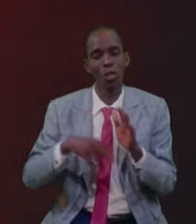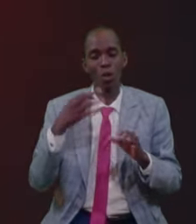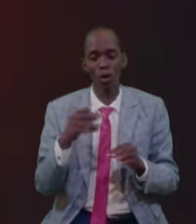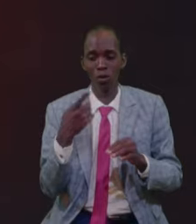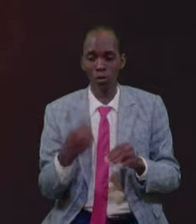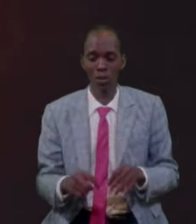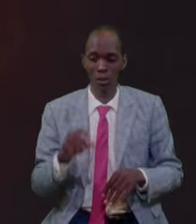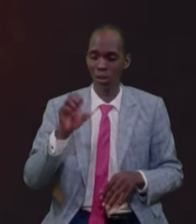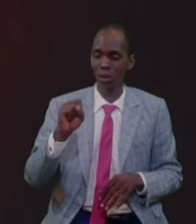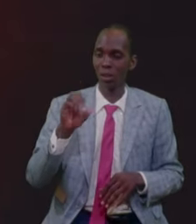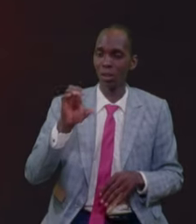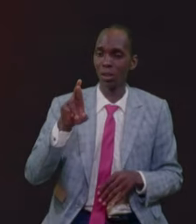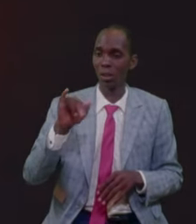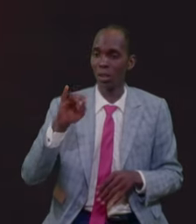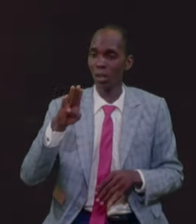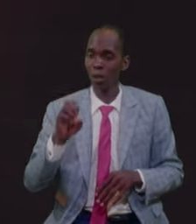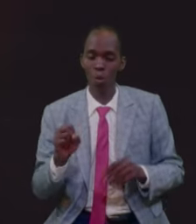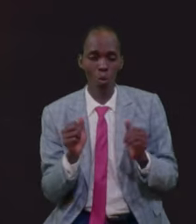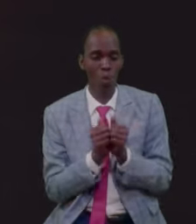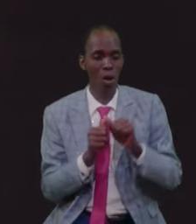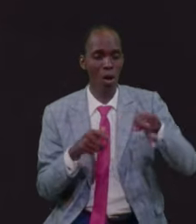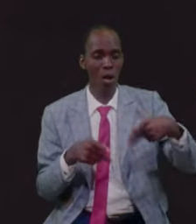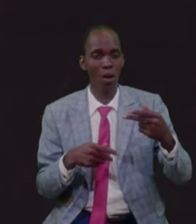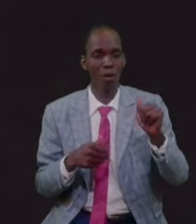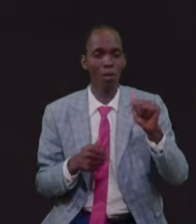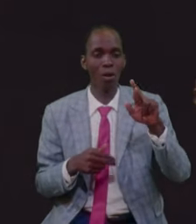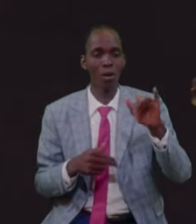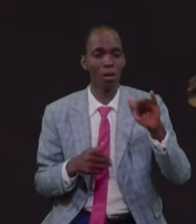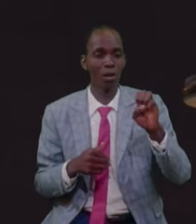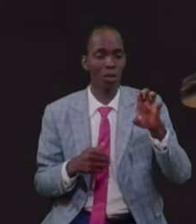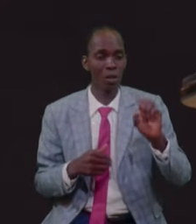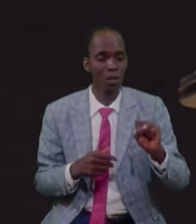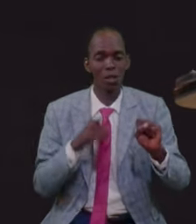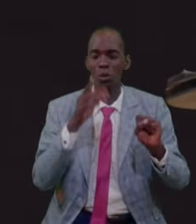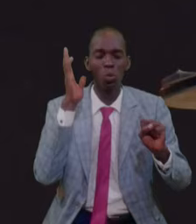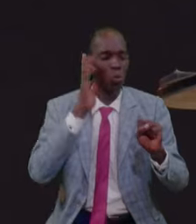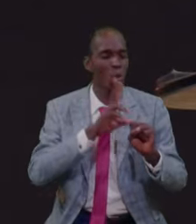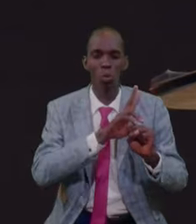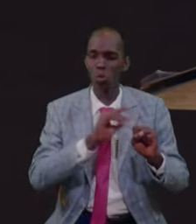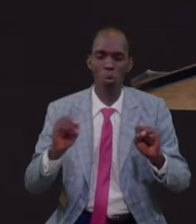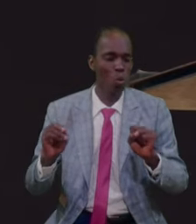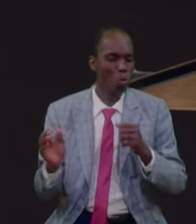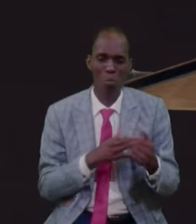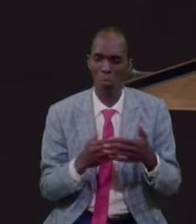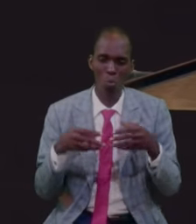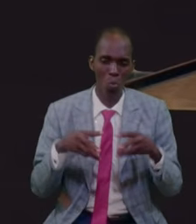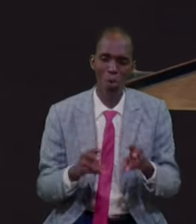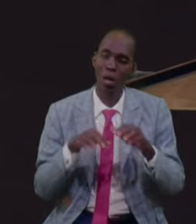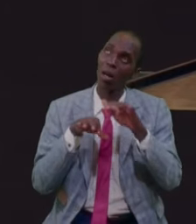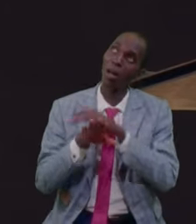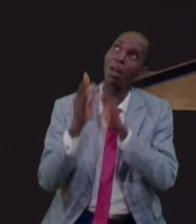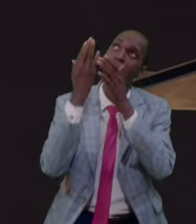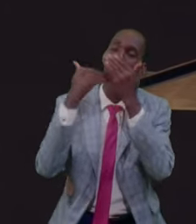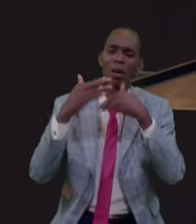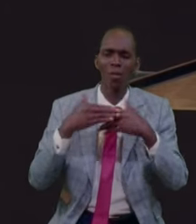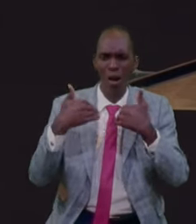ye shall in no wise enter into the kingdom of God. Do you ever